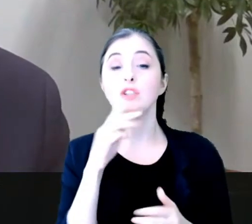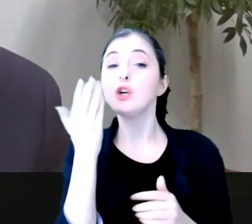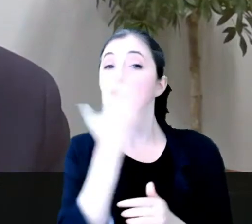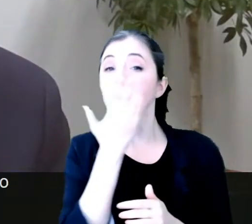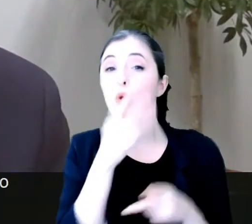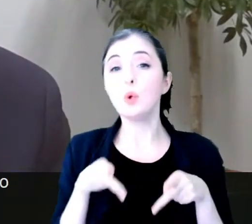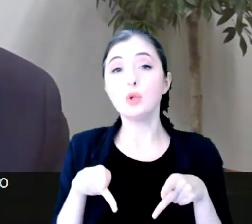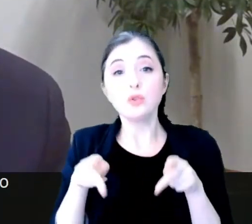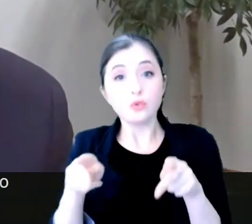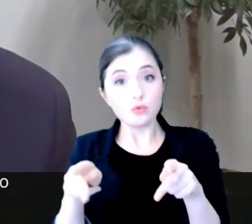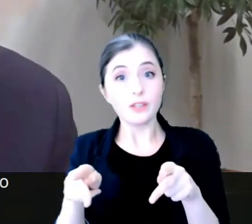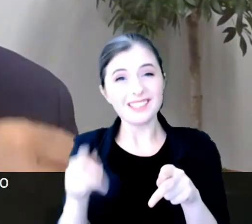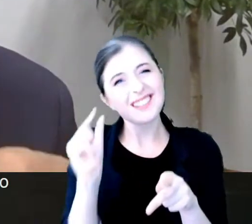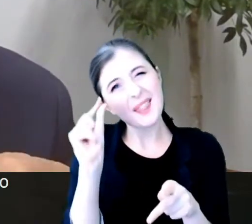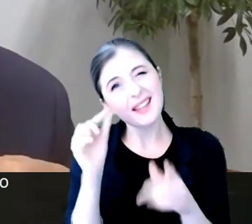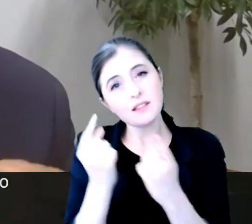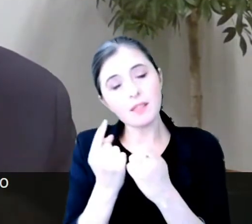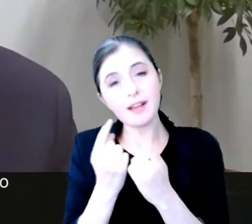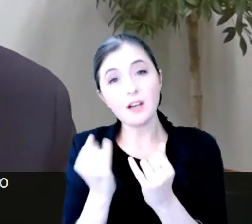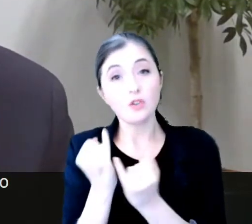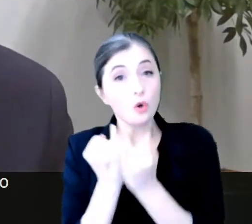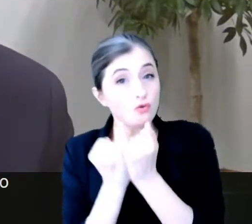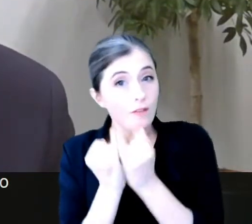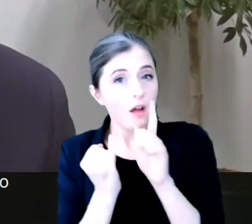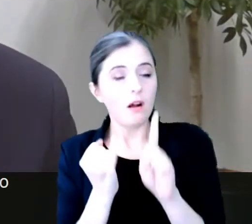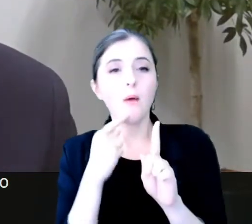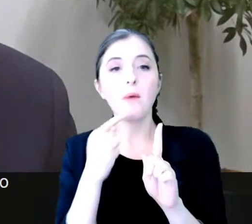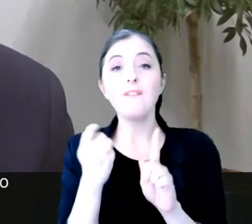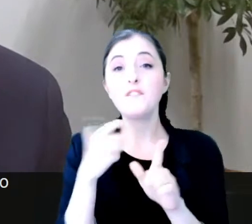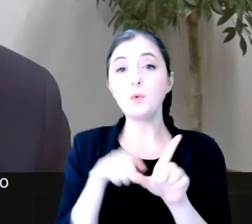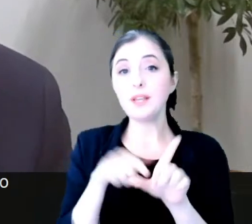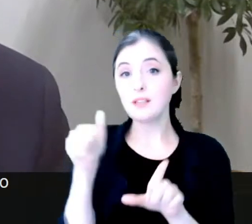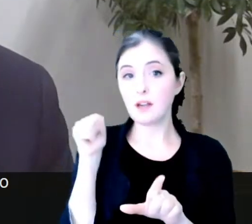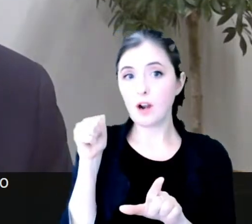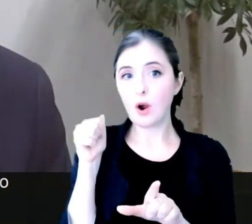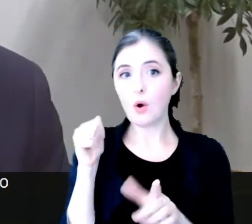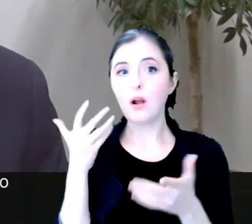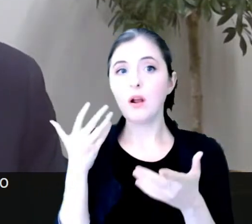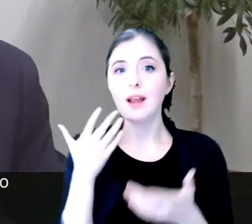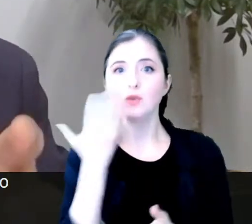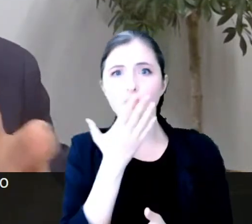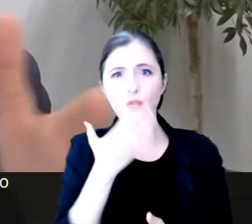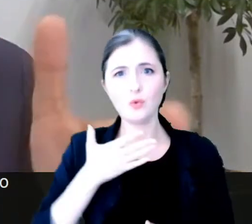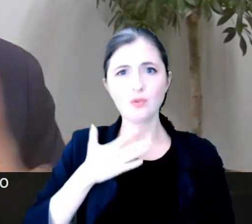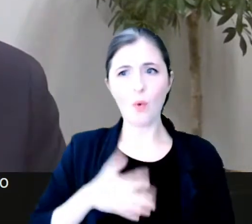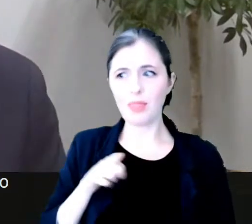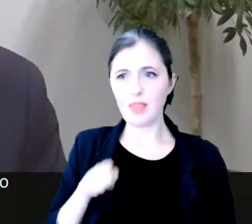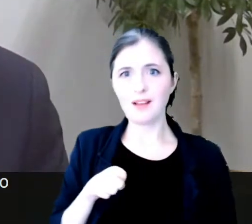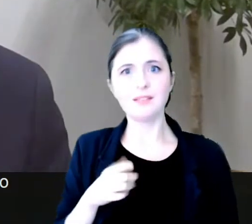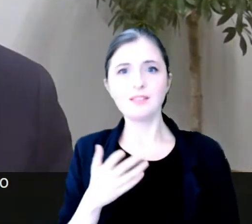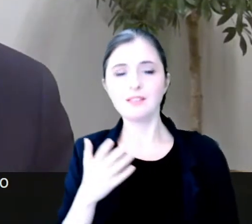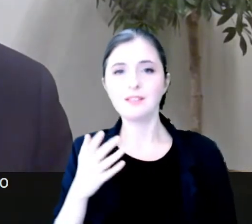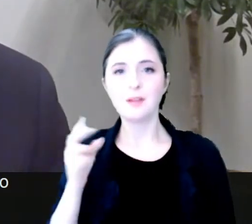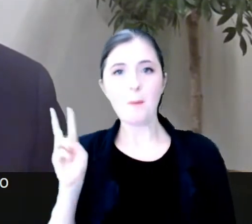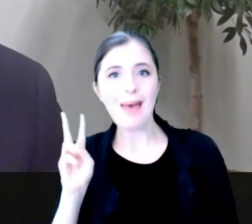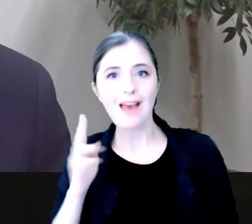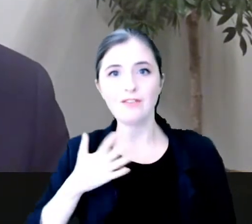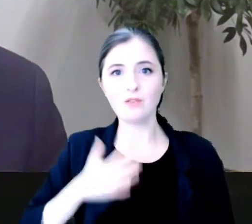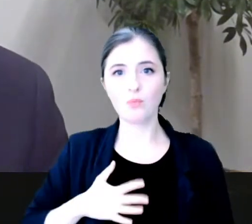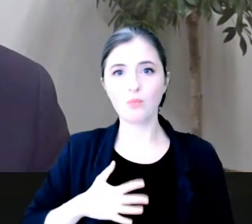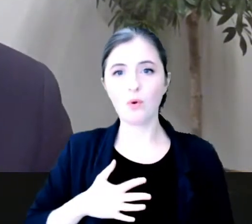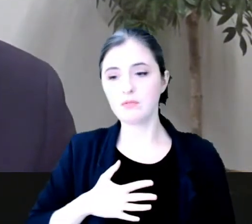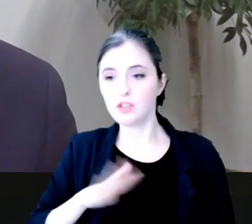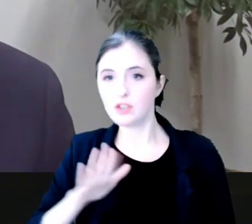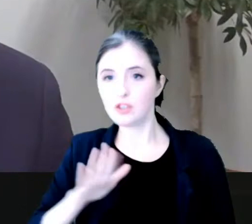really controversial a few years ago. Now schools want it, parents want it, children want it. You heard the previous discussion about the